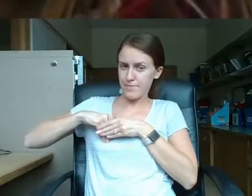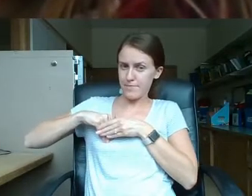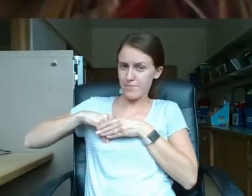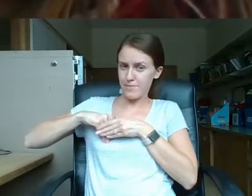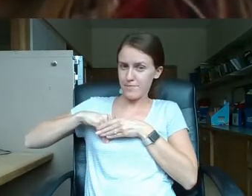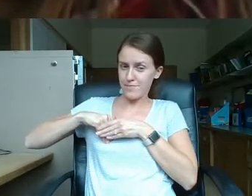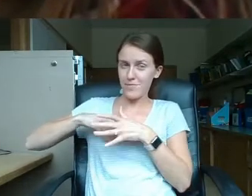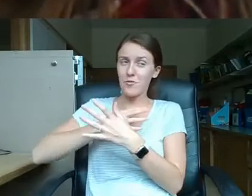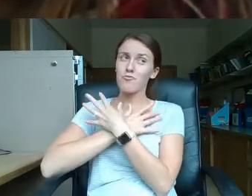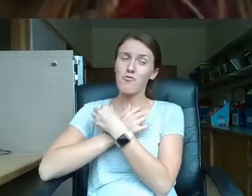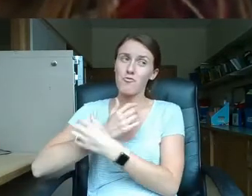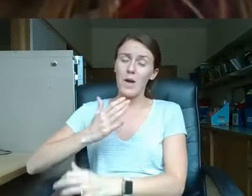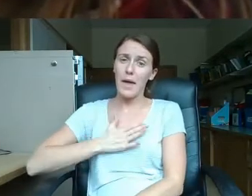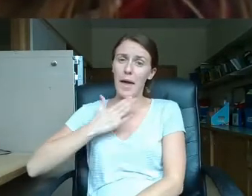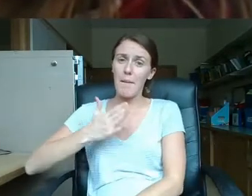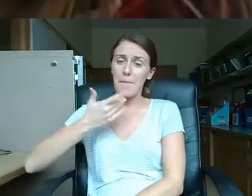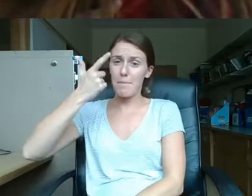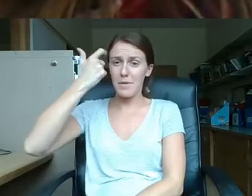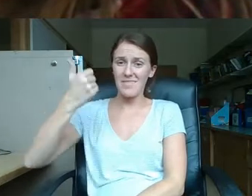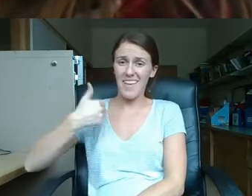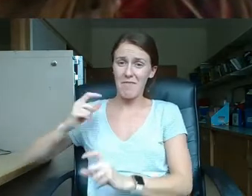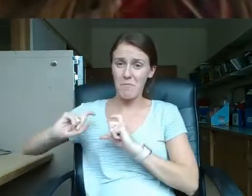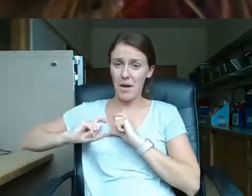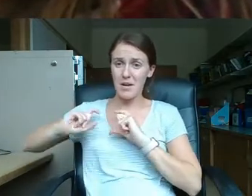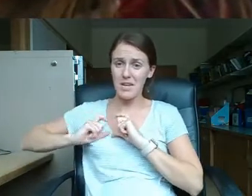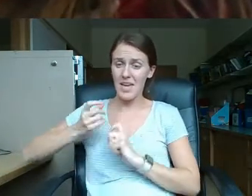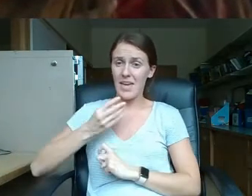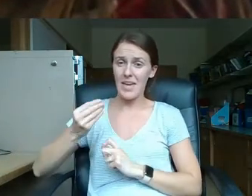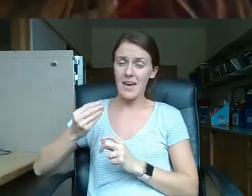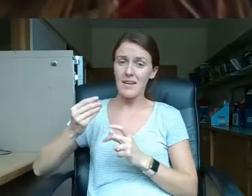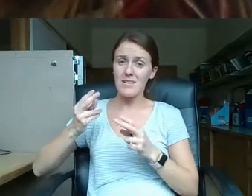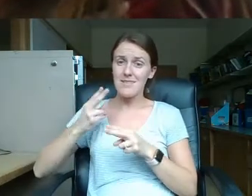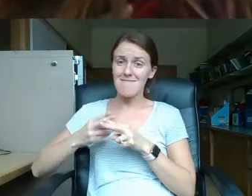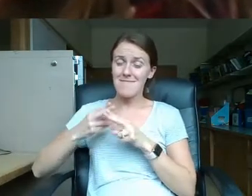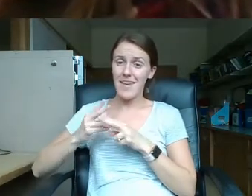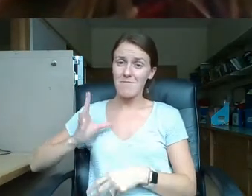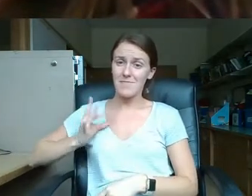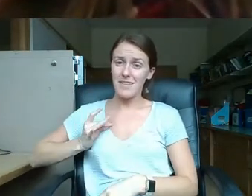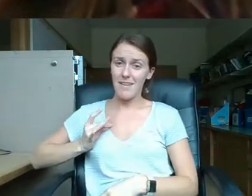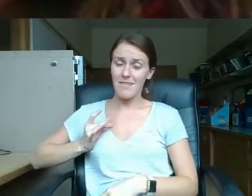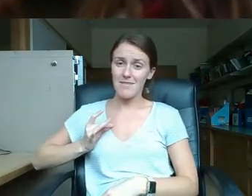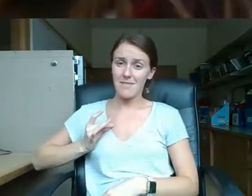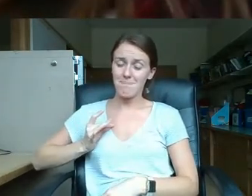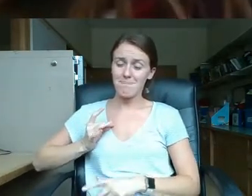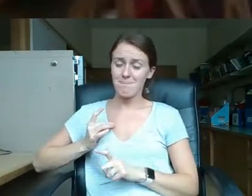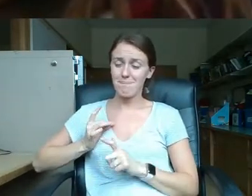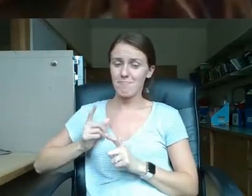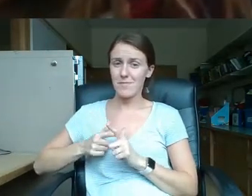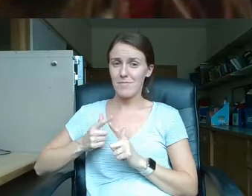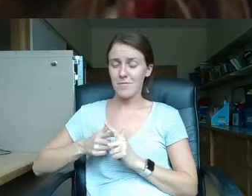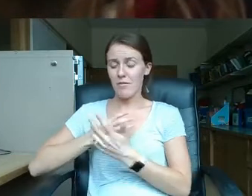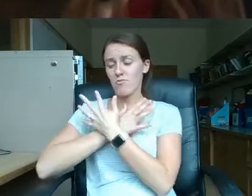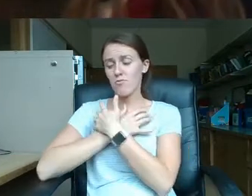purple pocket with my name on it," he said. And he and Lisa nuzzled noses.